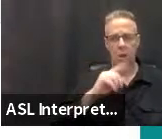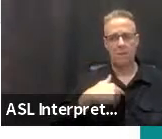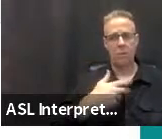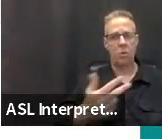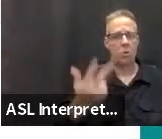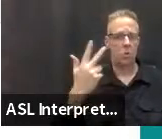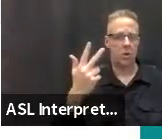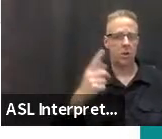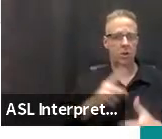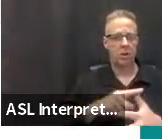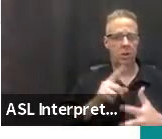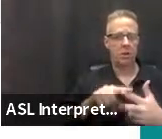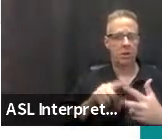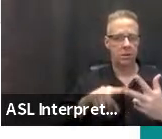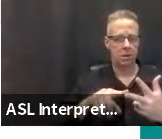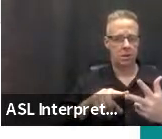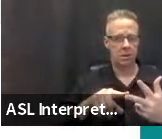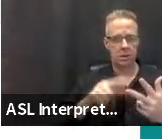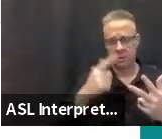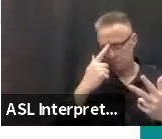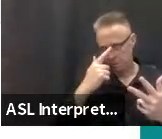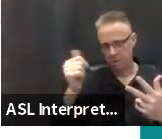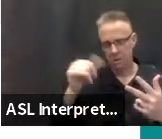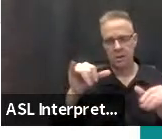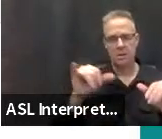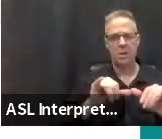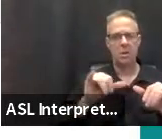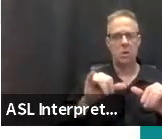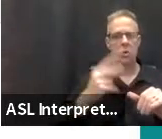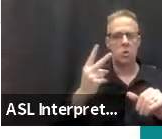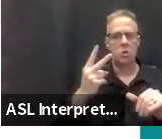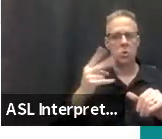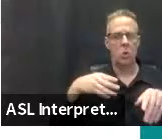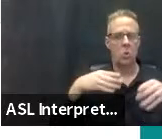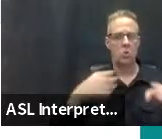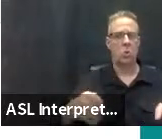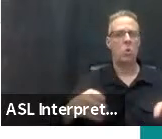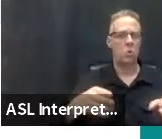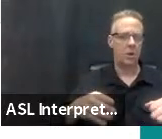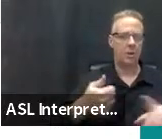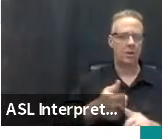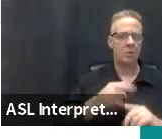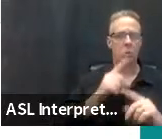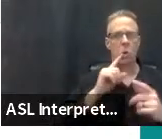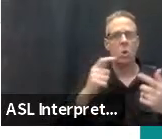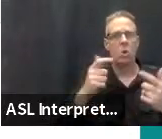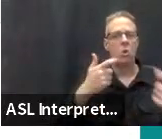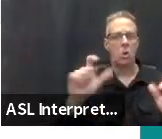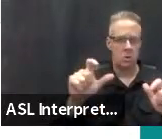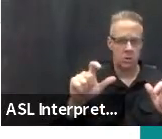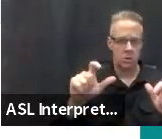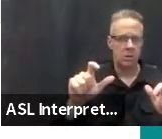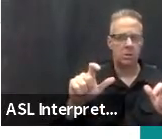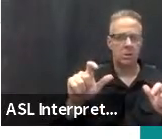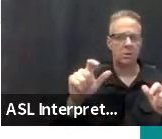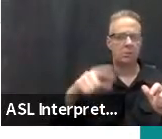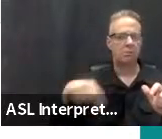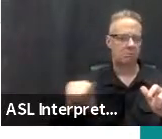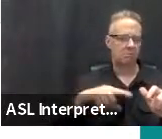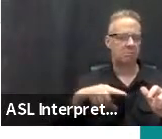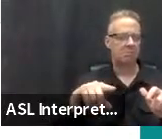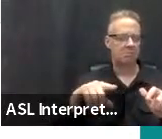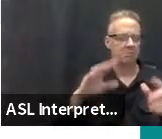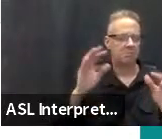bridges, and because the size of the 2 roadway bridges are so large, it was determined that